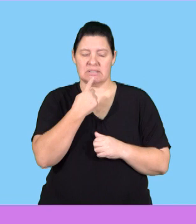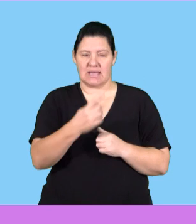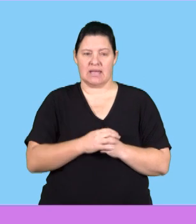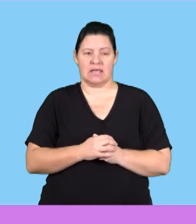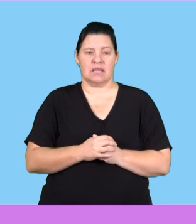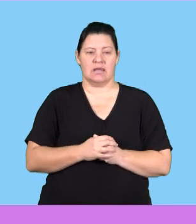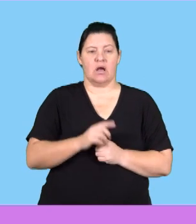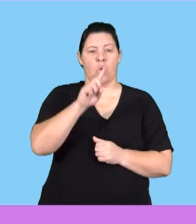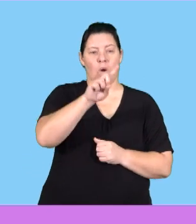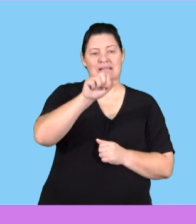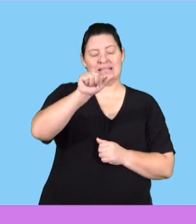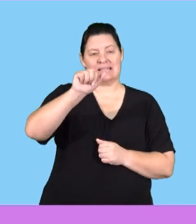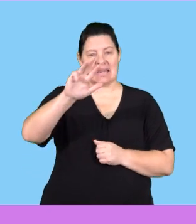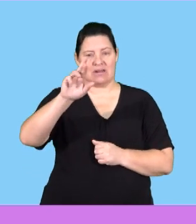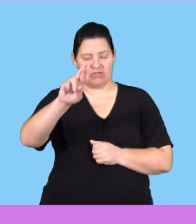will say